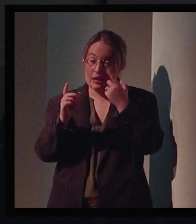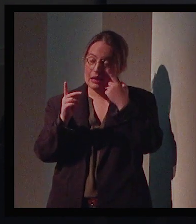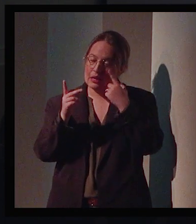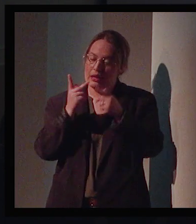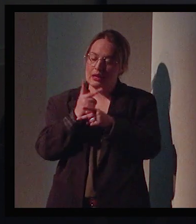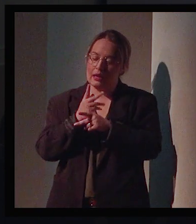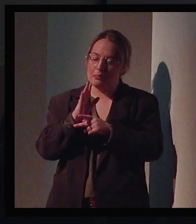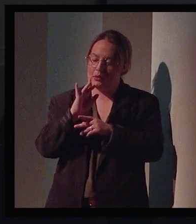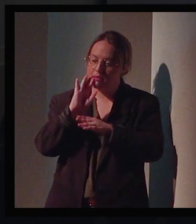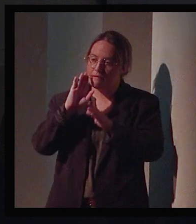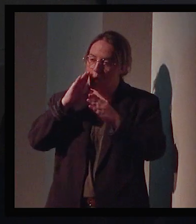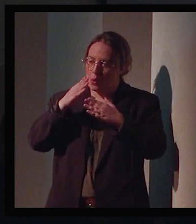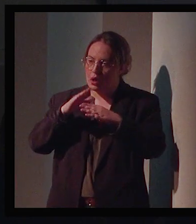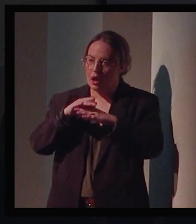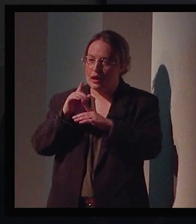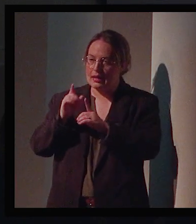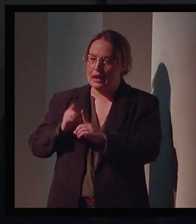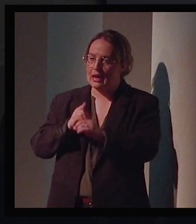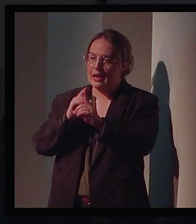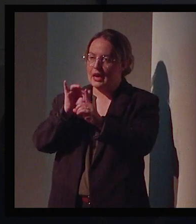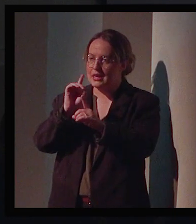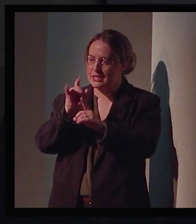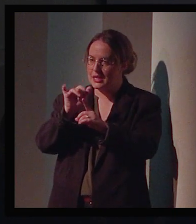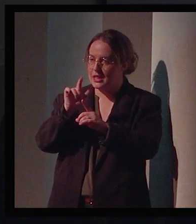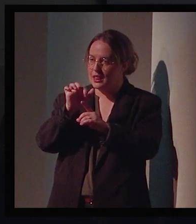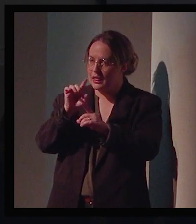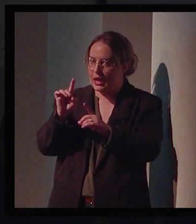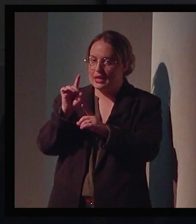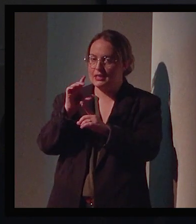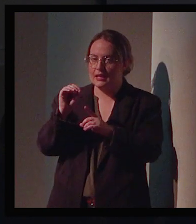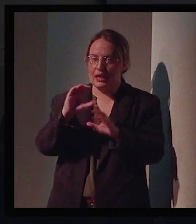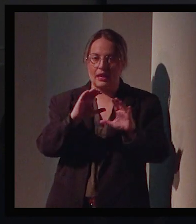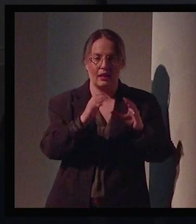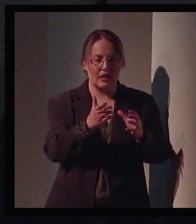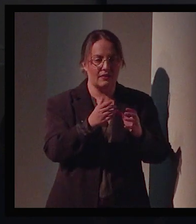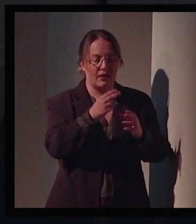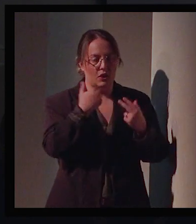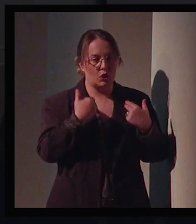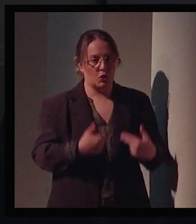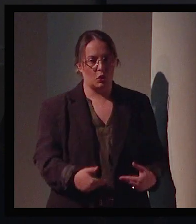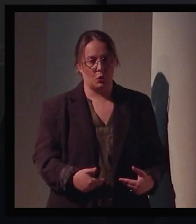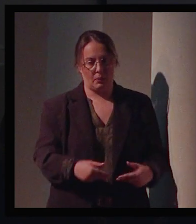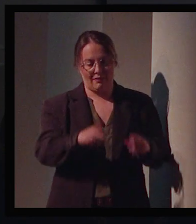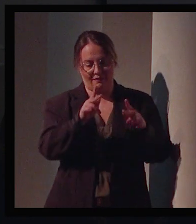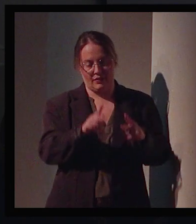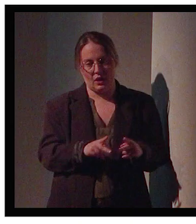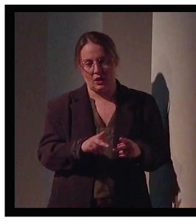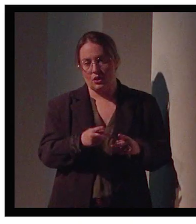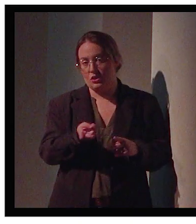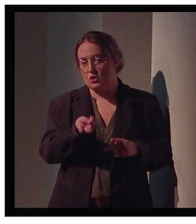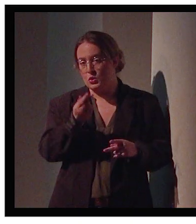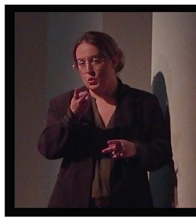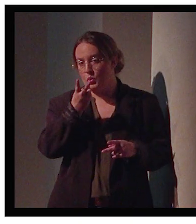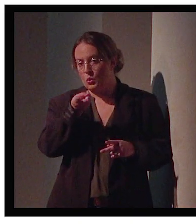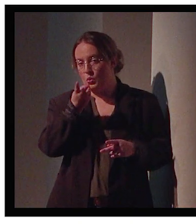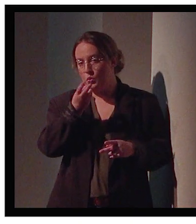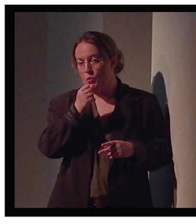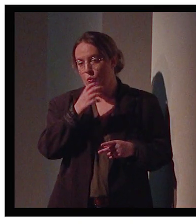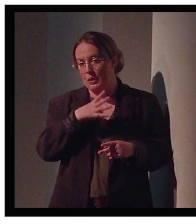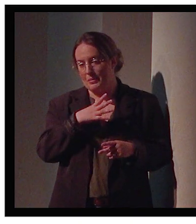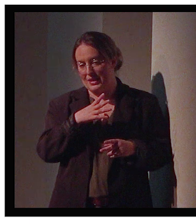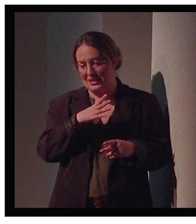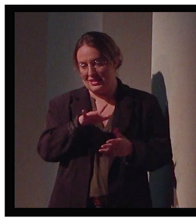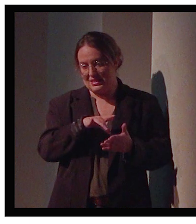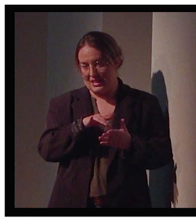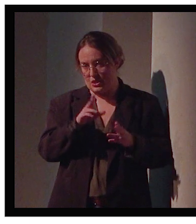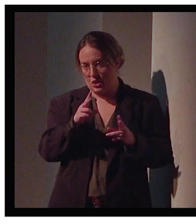focus on the idealized and even classicized human figure. So the two women in the center carry sacks